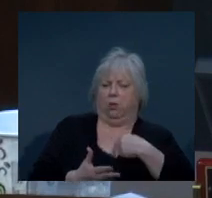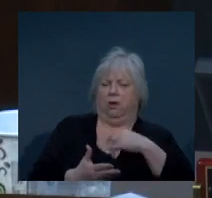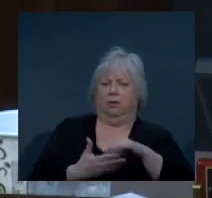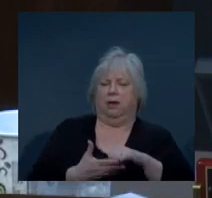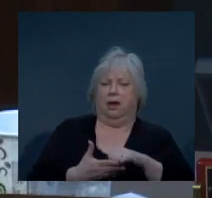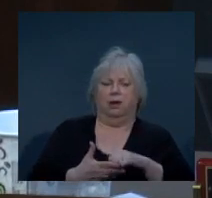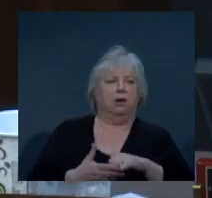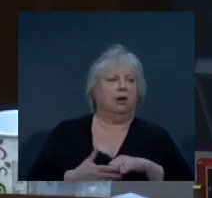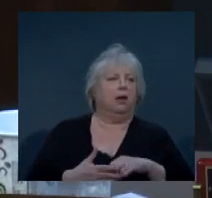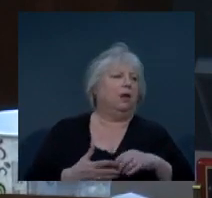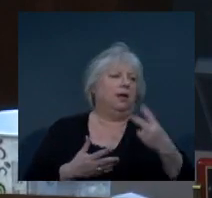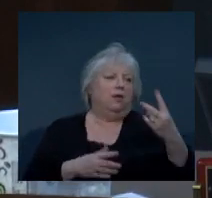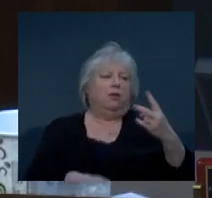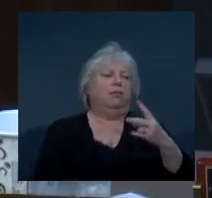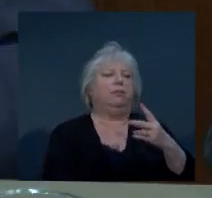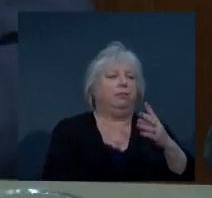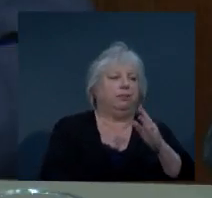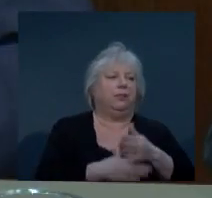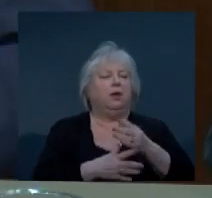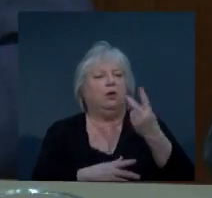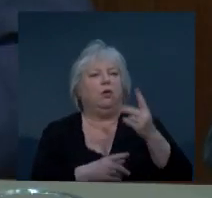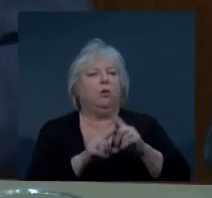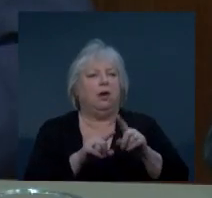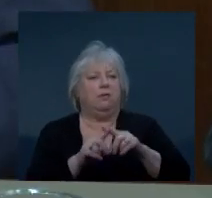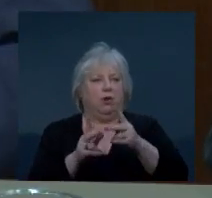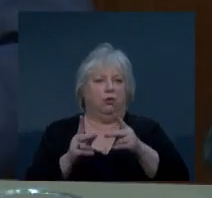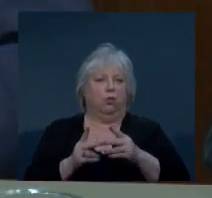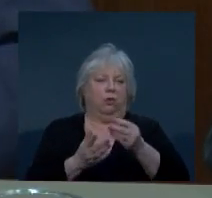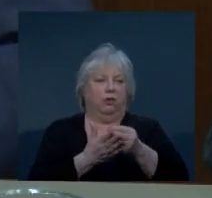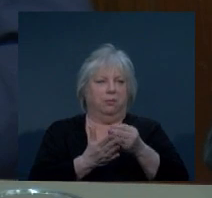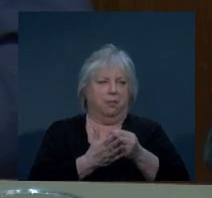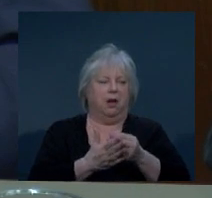an RFP. There's 2 different sources of money.